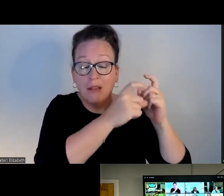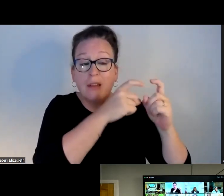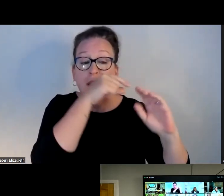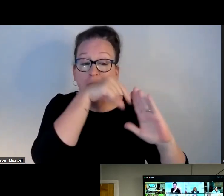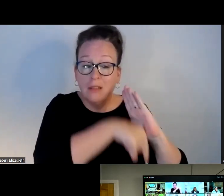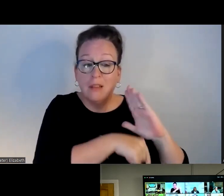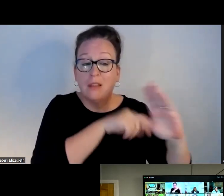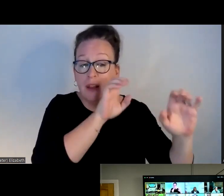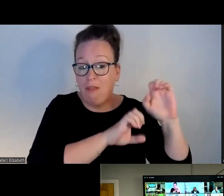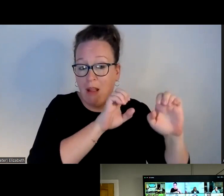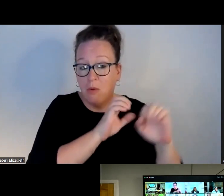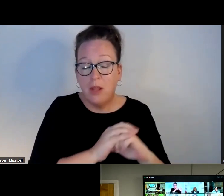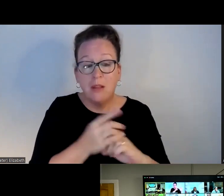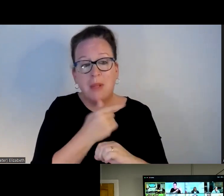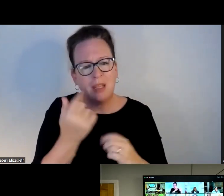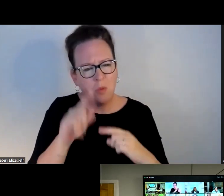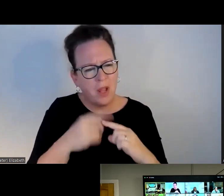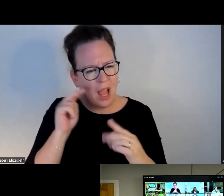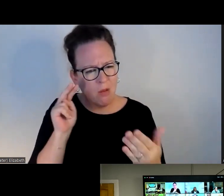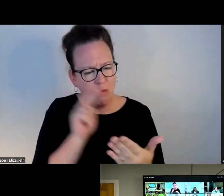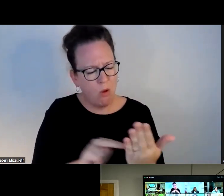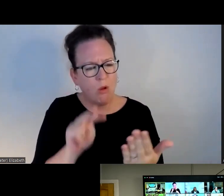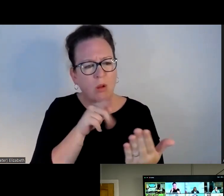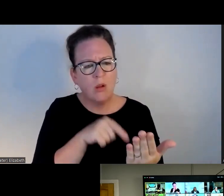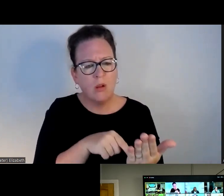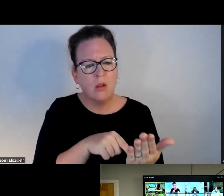So just because as I look over the